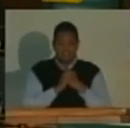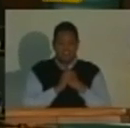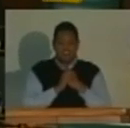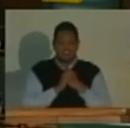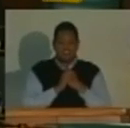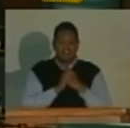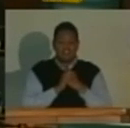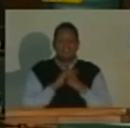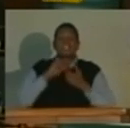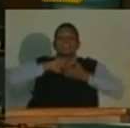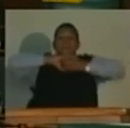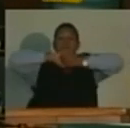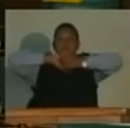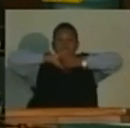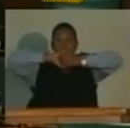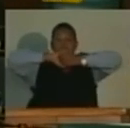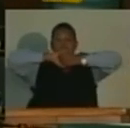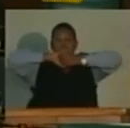In St. Thomas,